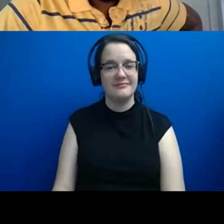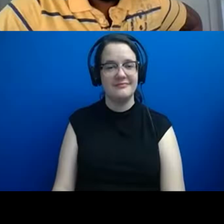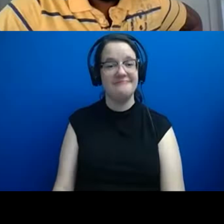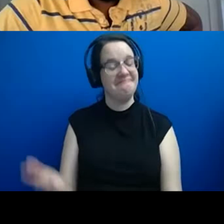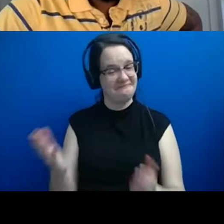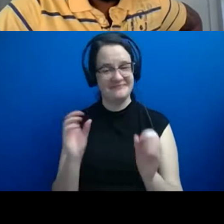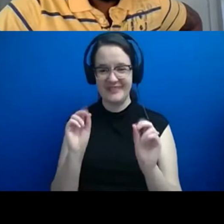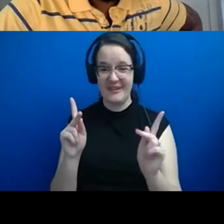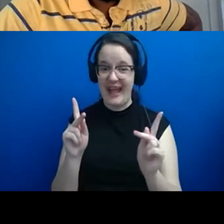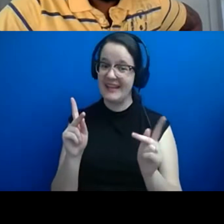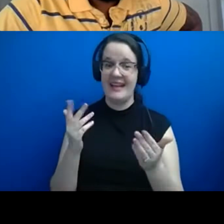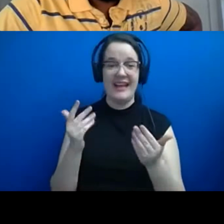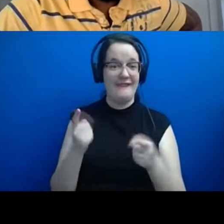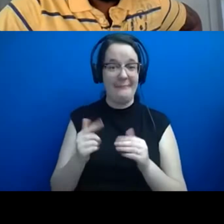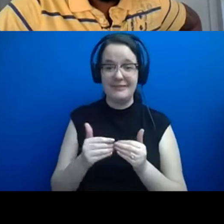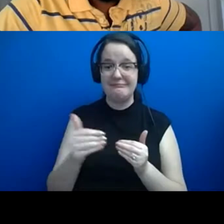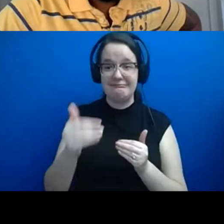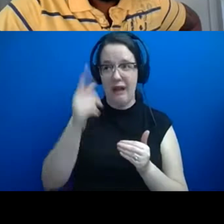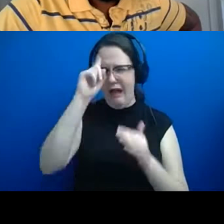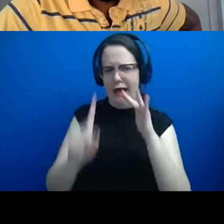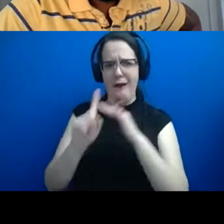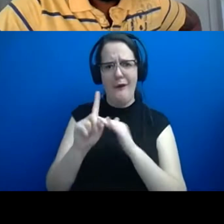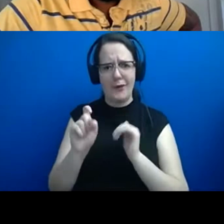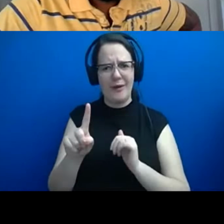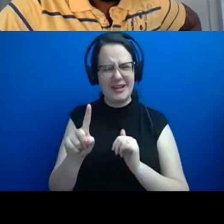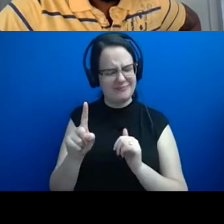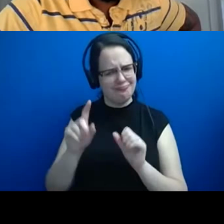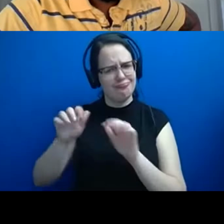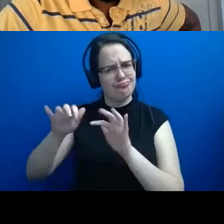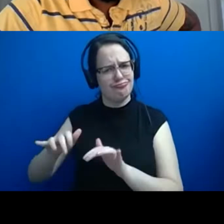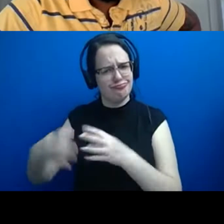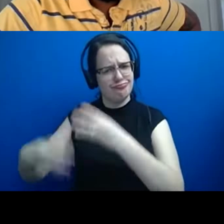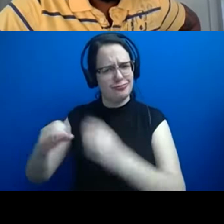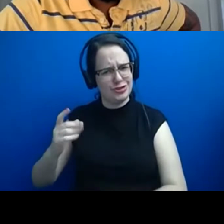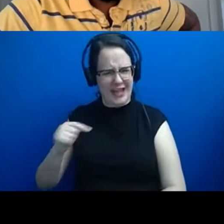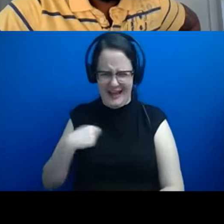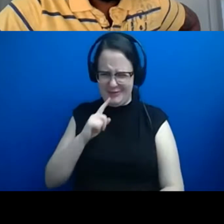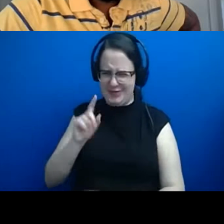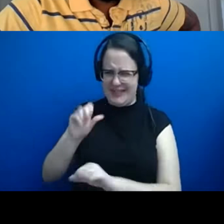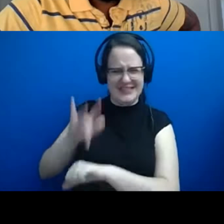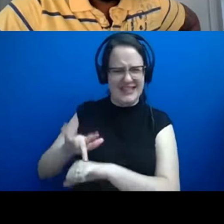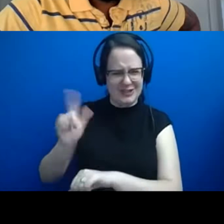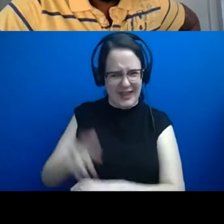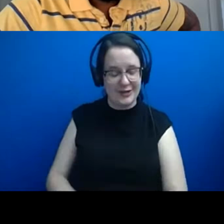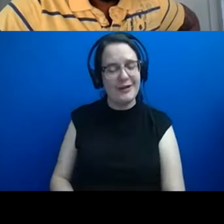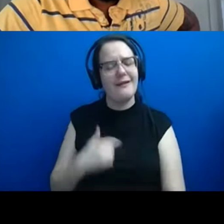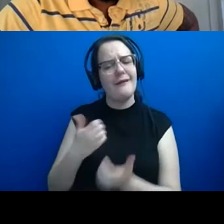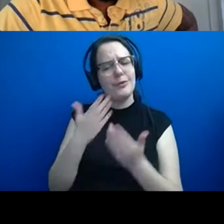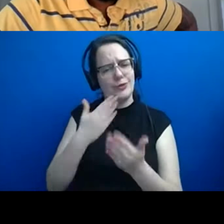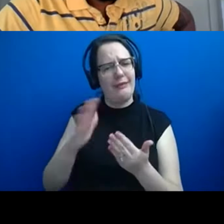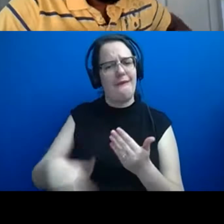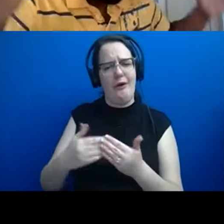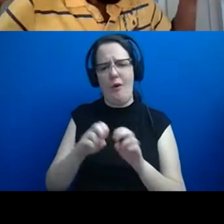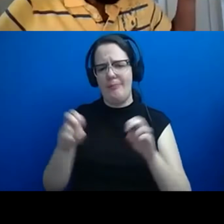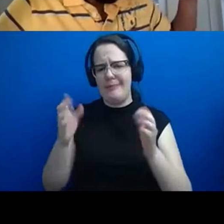All right, well, if they pop into your head as we go along, put them in the chat. I'm sure we can circle back around. And I want to thank all of my panelists for doing such a great